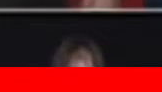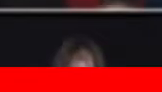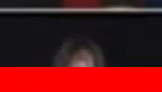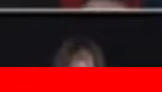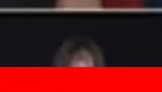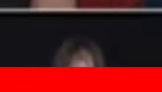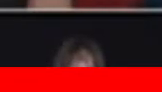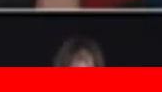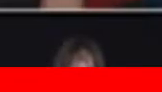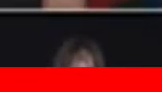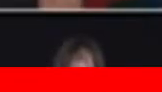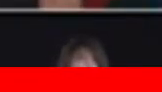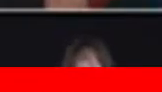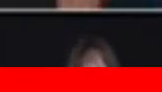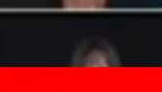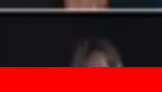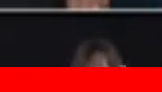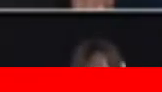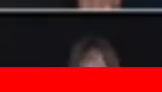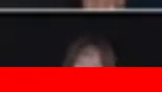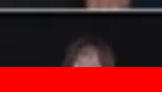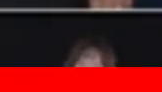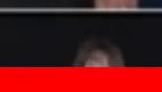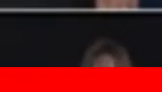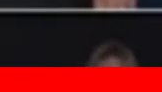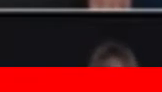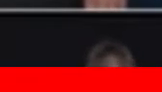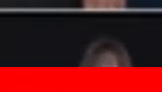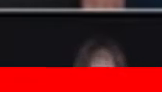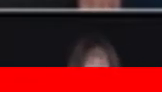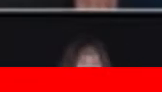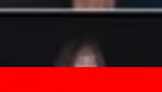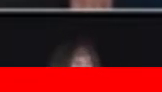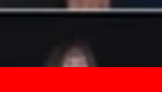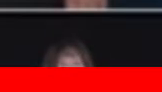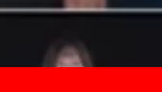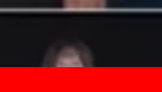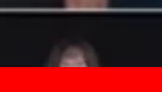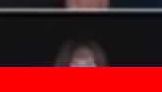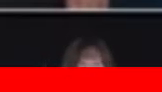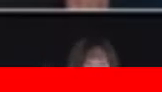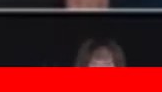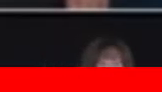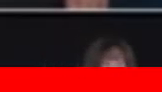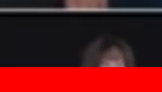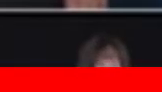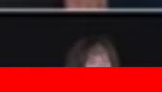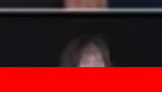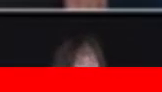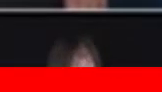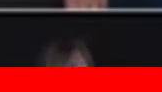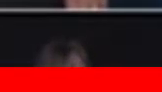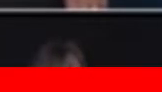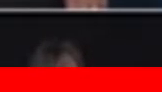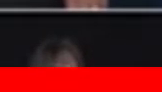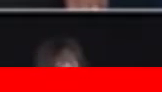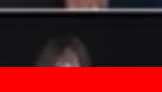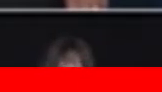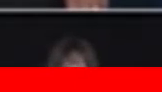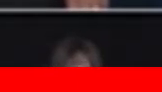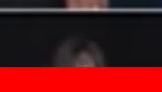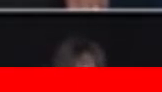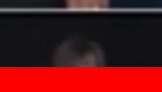Thank you, Premier, and good afternoon. Our top priority has always been the health and well-being of all Ontarians.